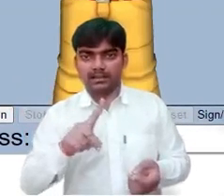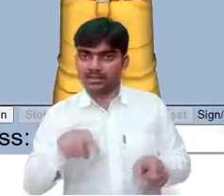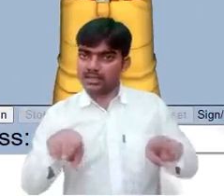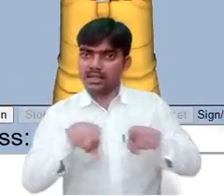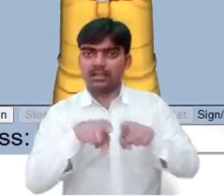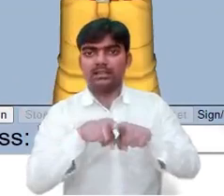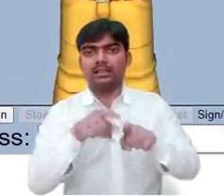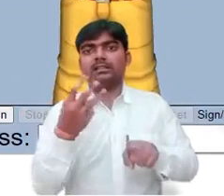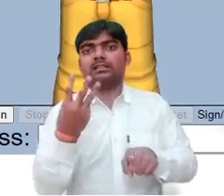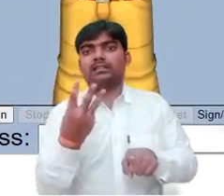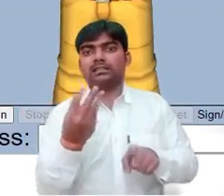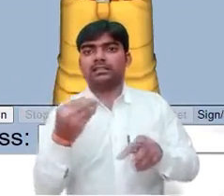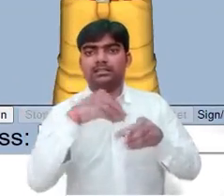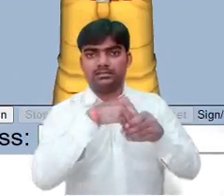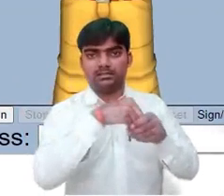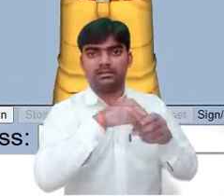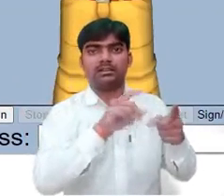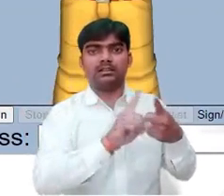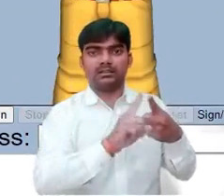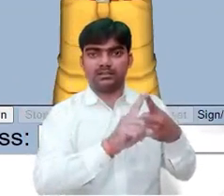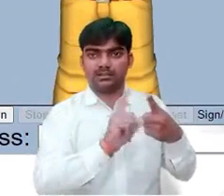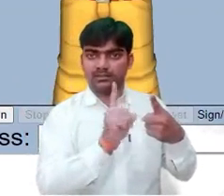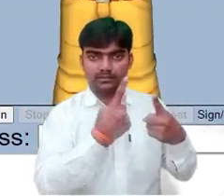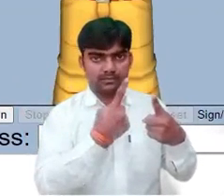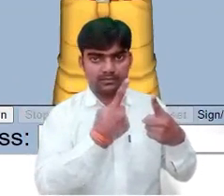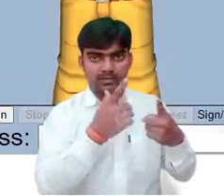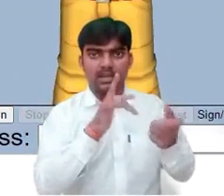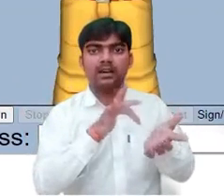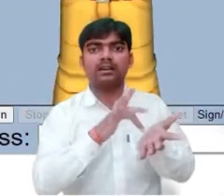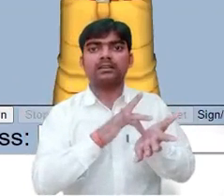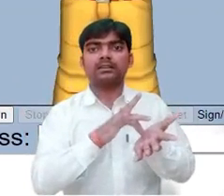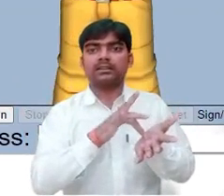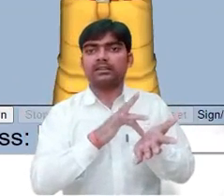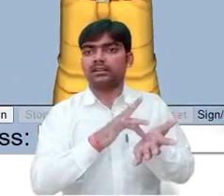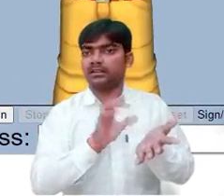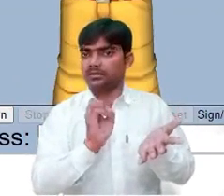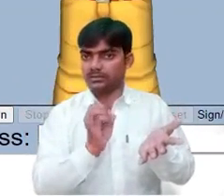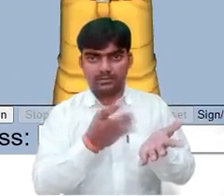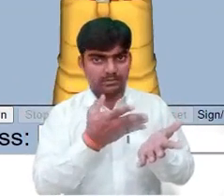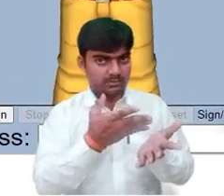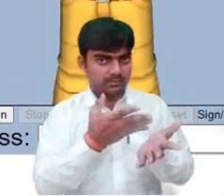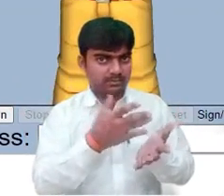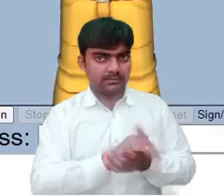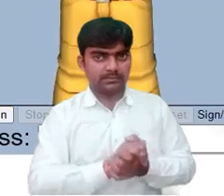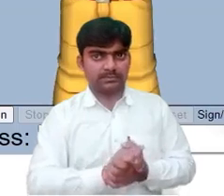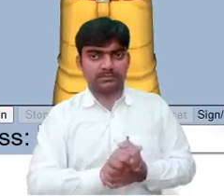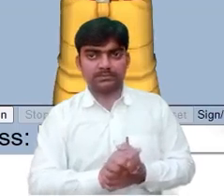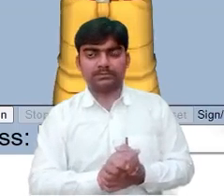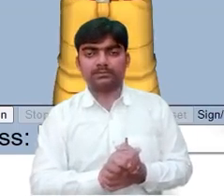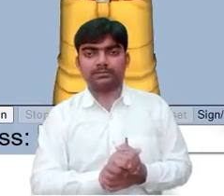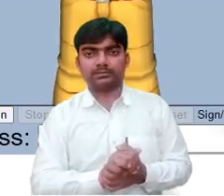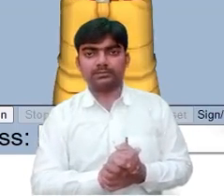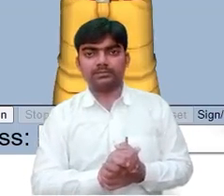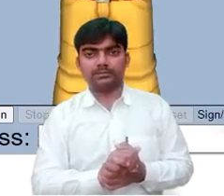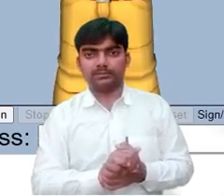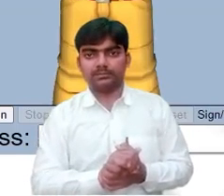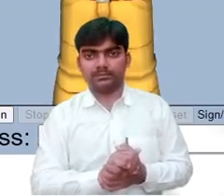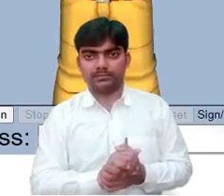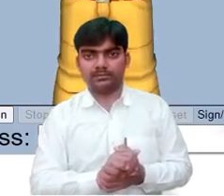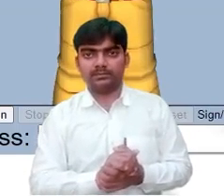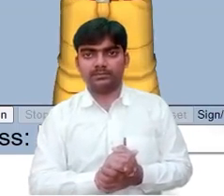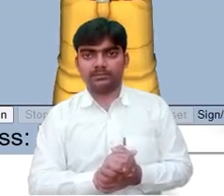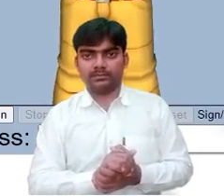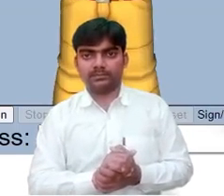input three parameters, that is source, say source is again Delhi, flight number say it is 8,